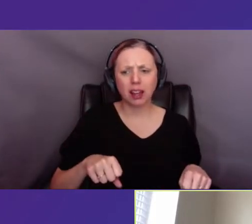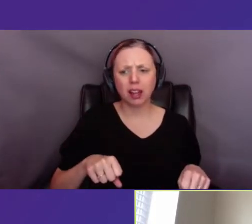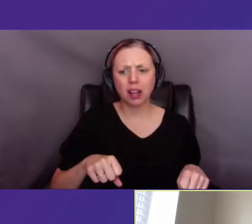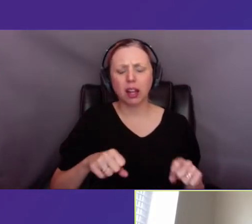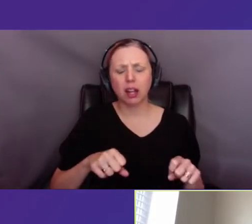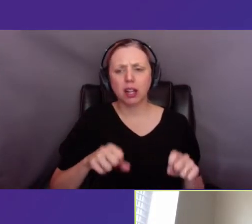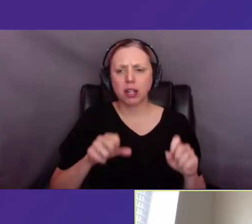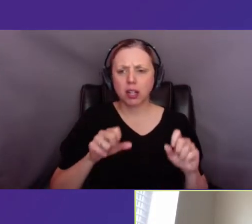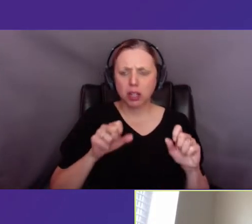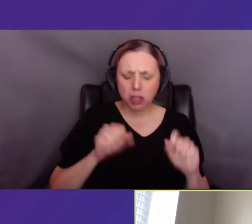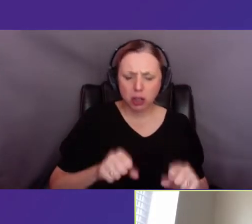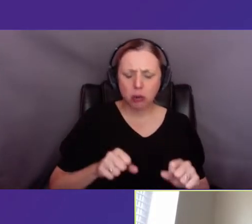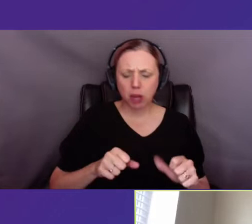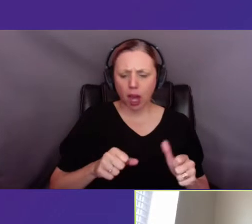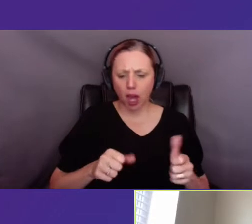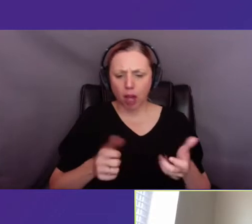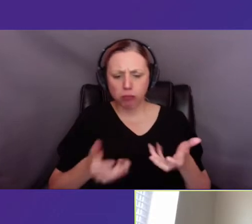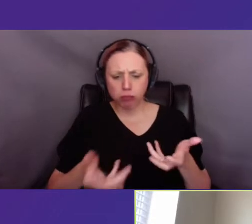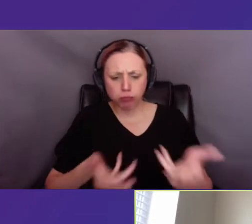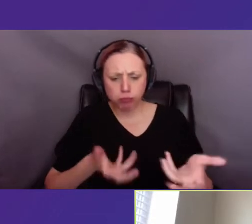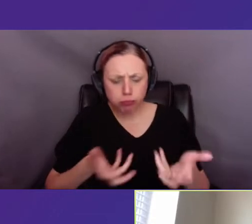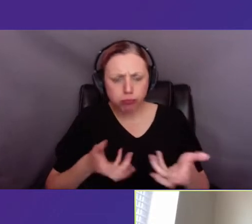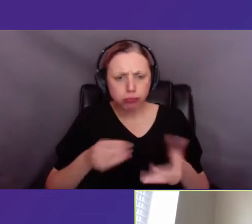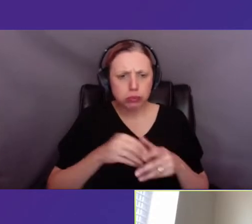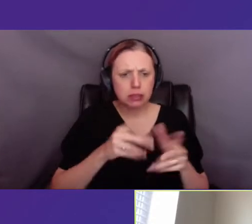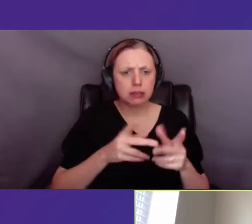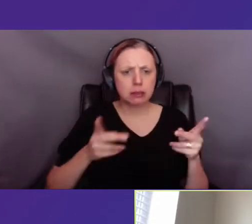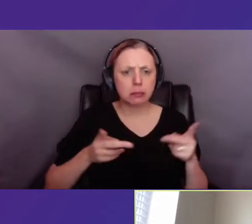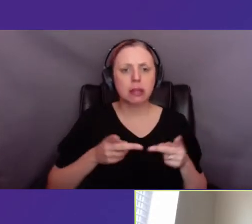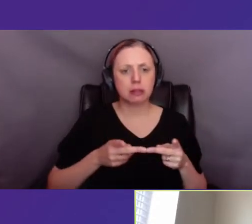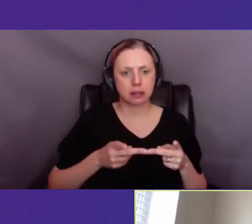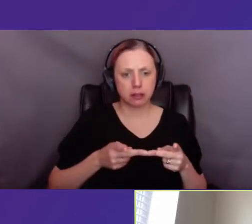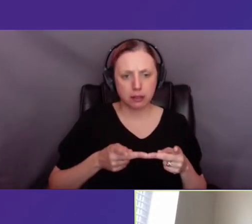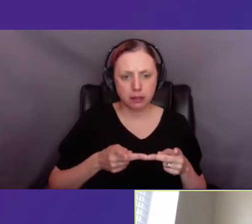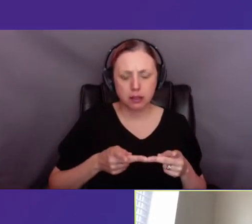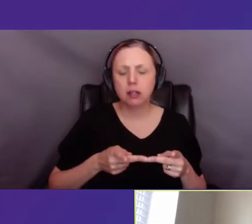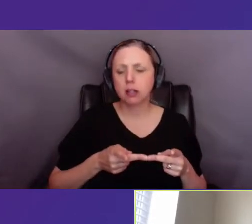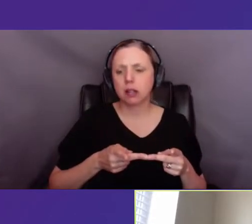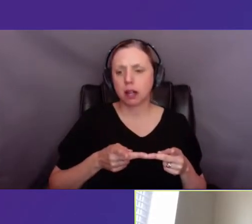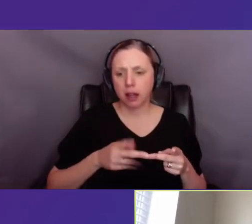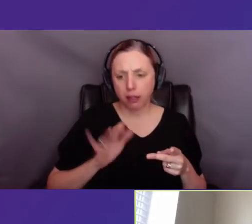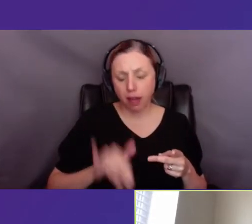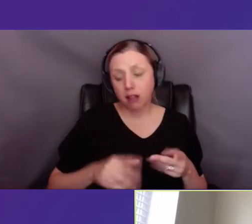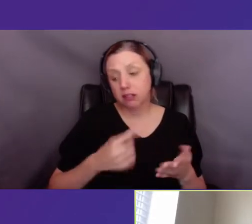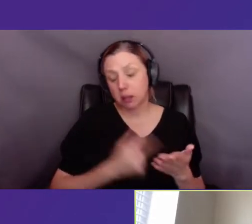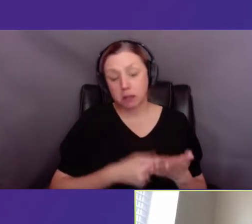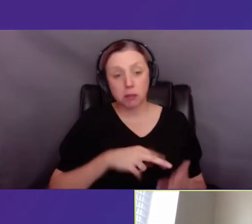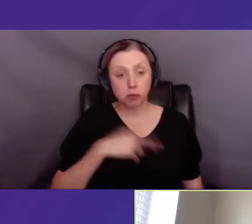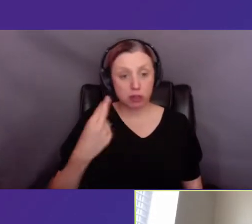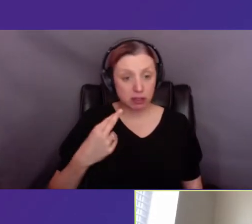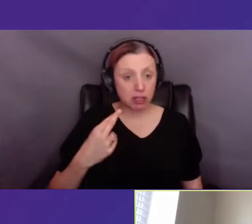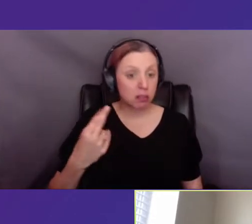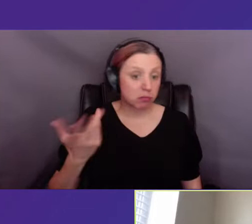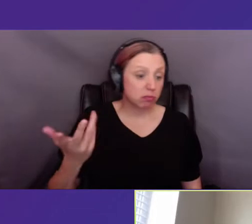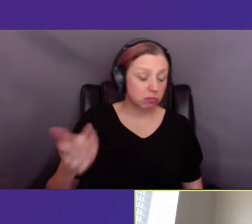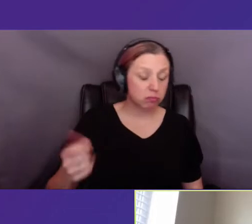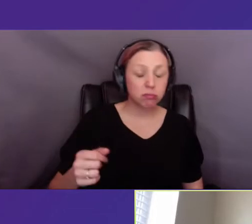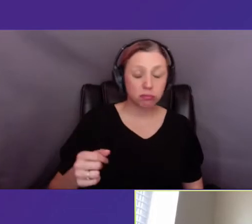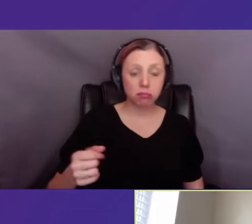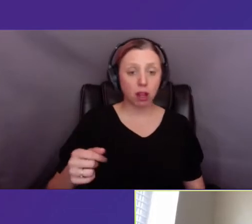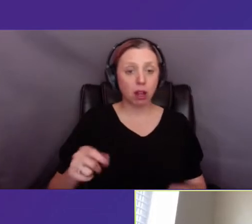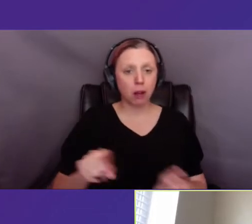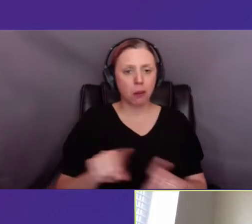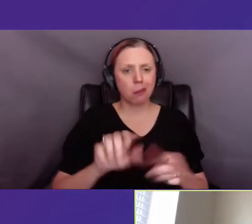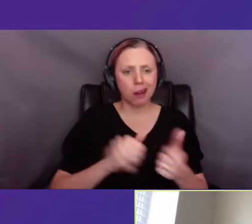navigate in spaces that, you know, is risky. But then how do you emphasize the importance